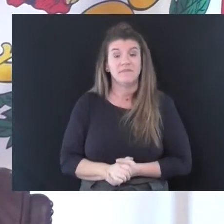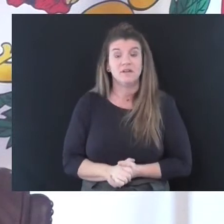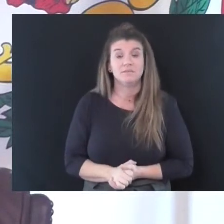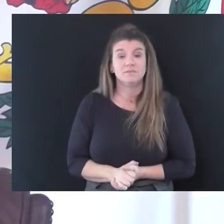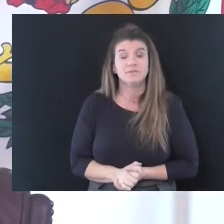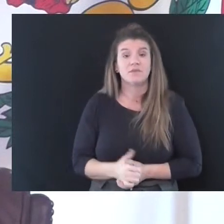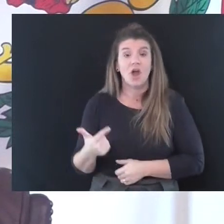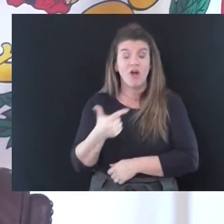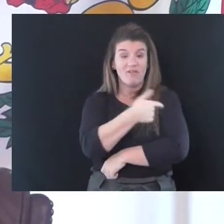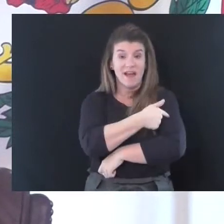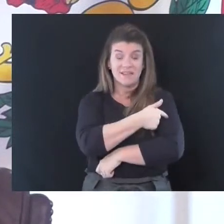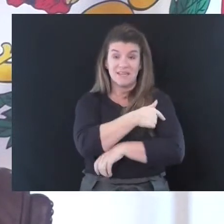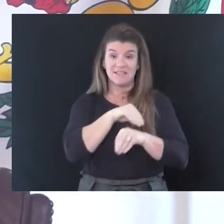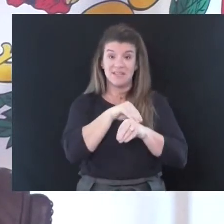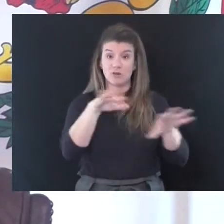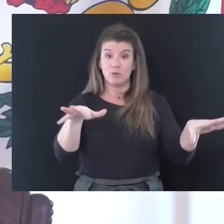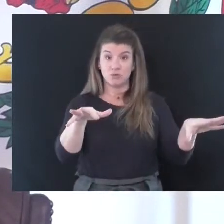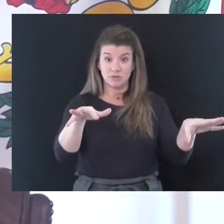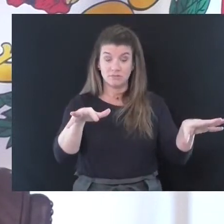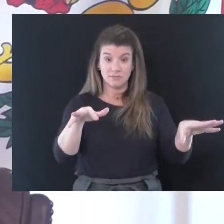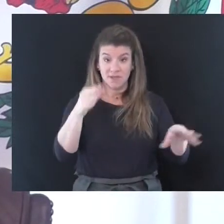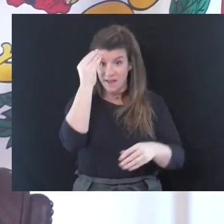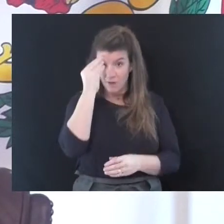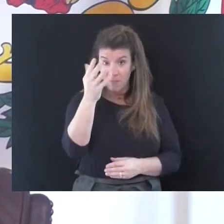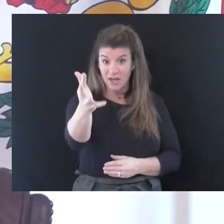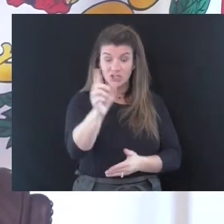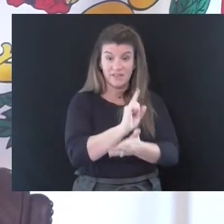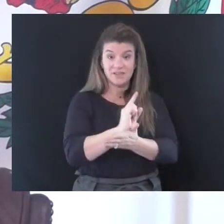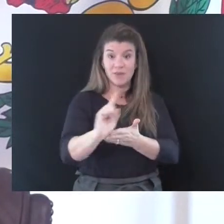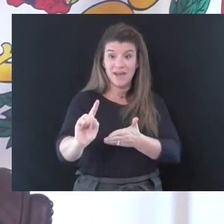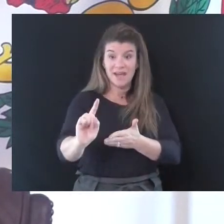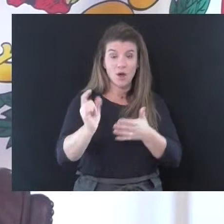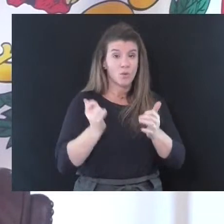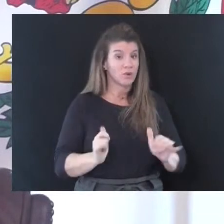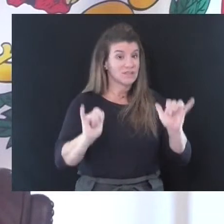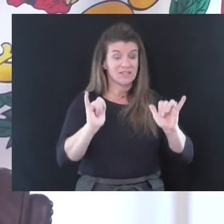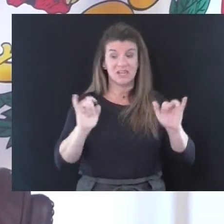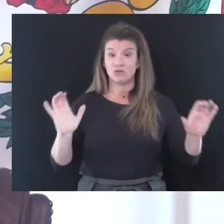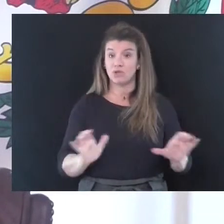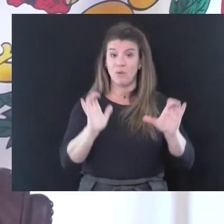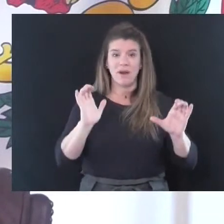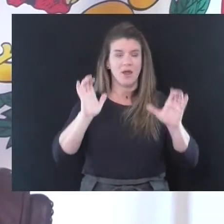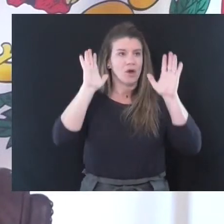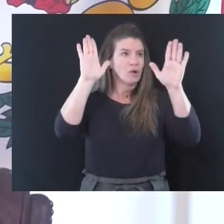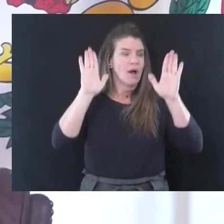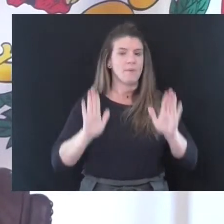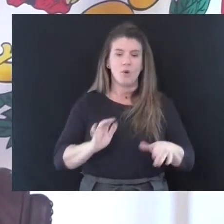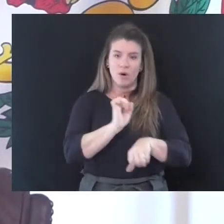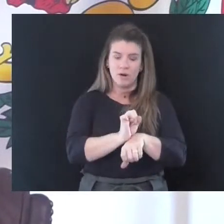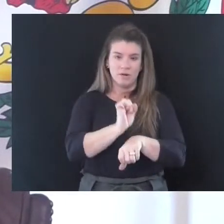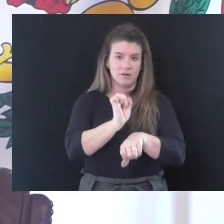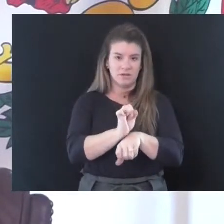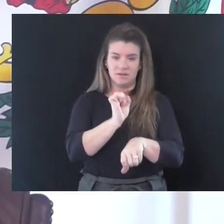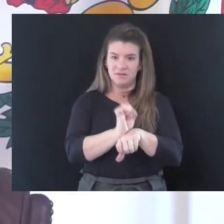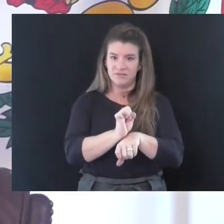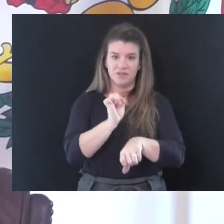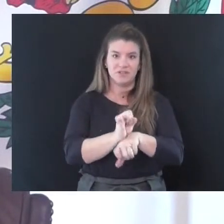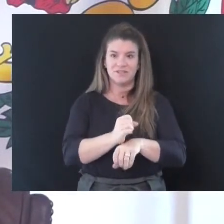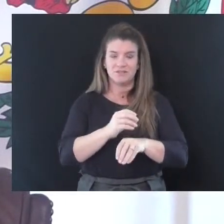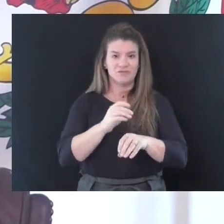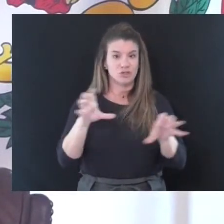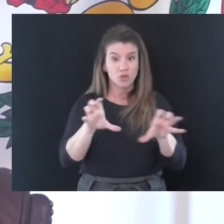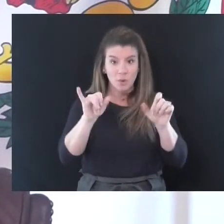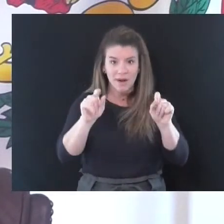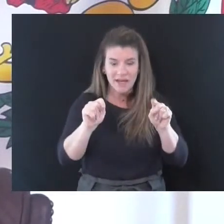Our vaccine distribution update is this week. We're still doing that incredible work as far as our vaccine